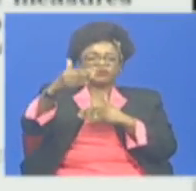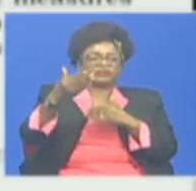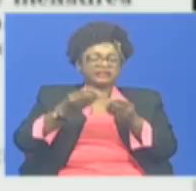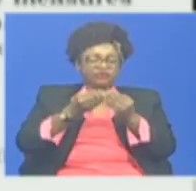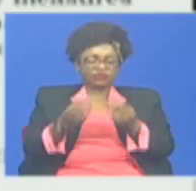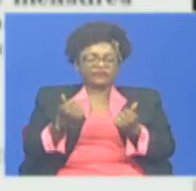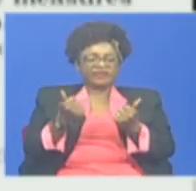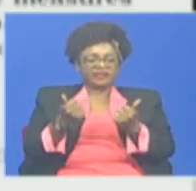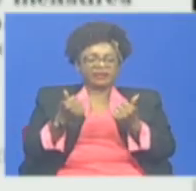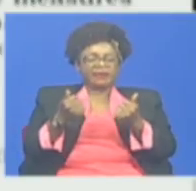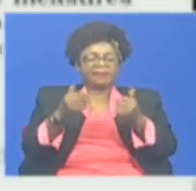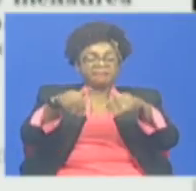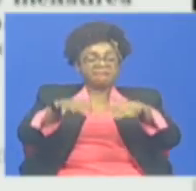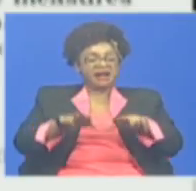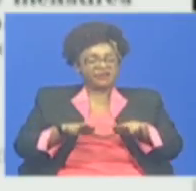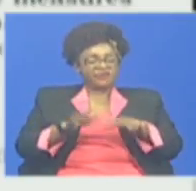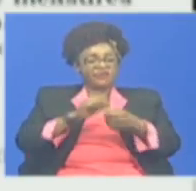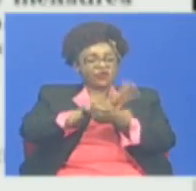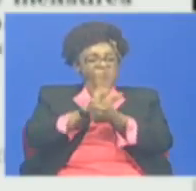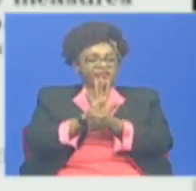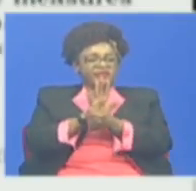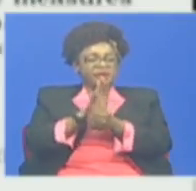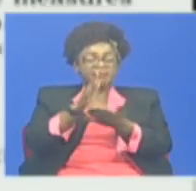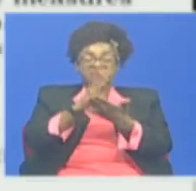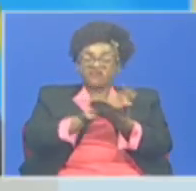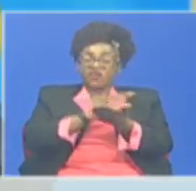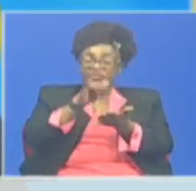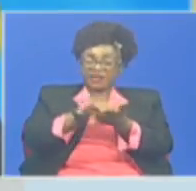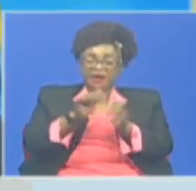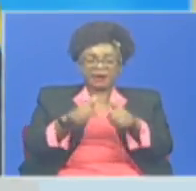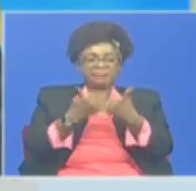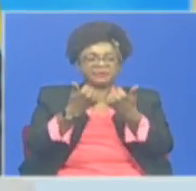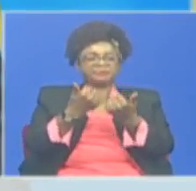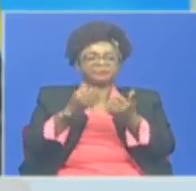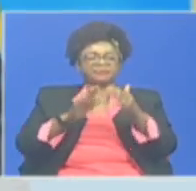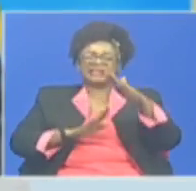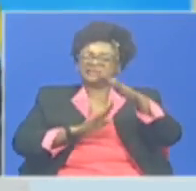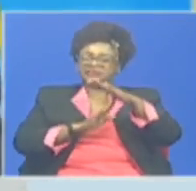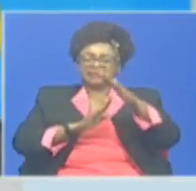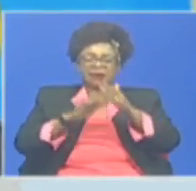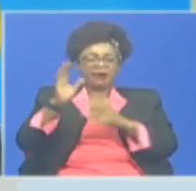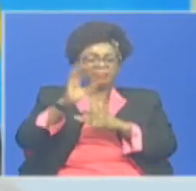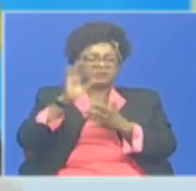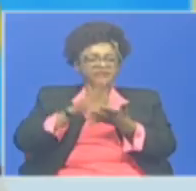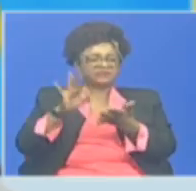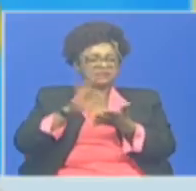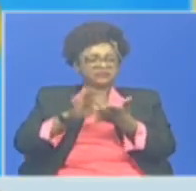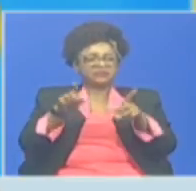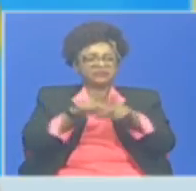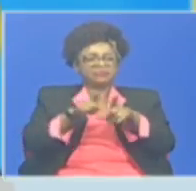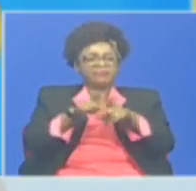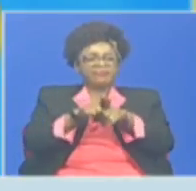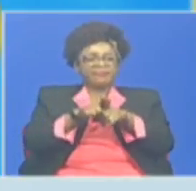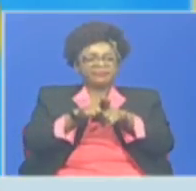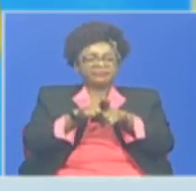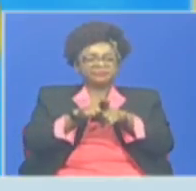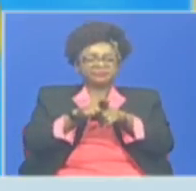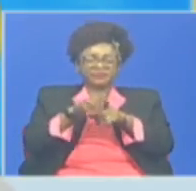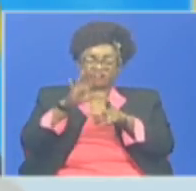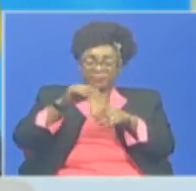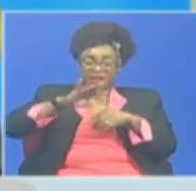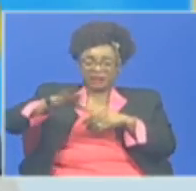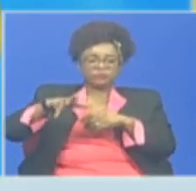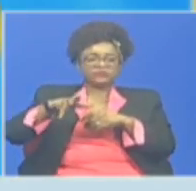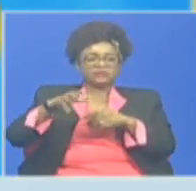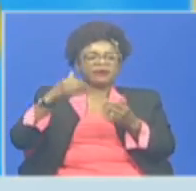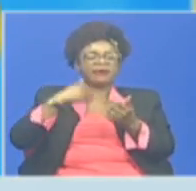burials. But before that happens, a senior cabinet secretary, also a native to the county and the cultures of